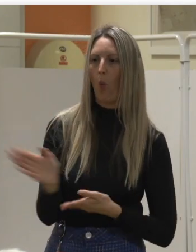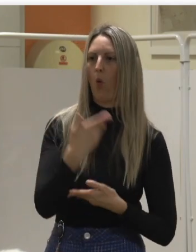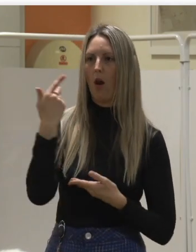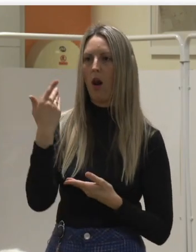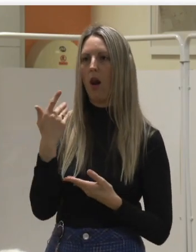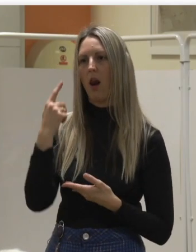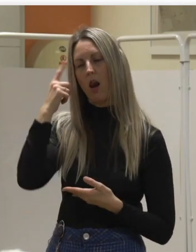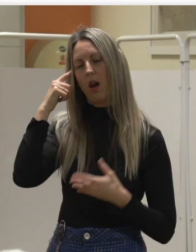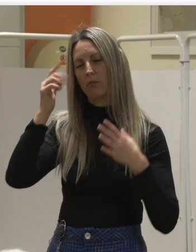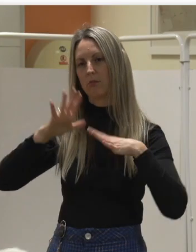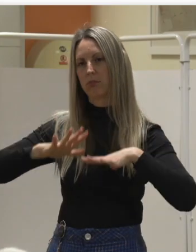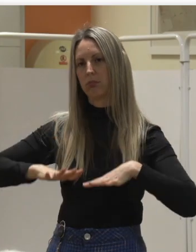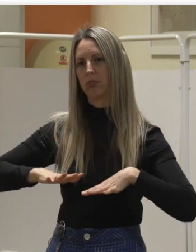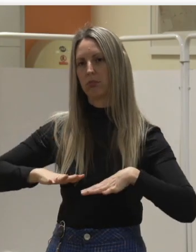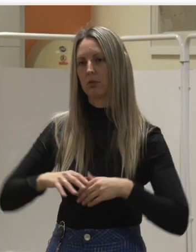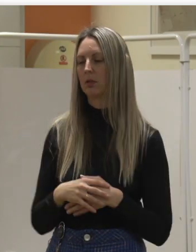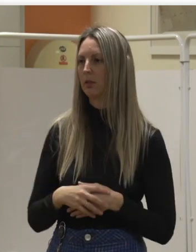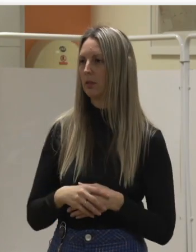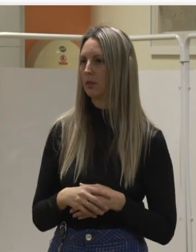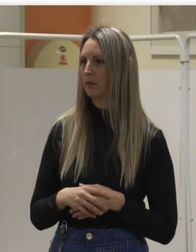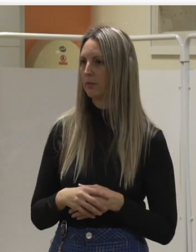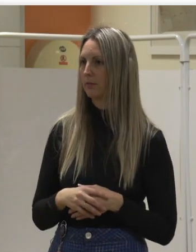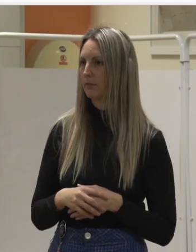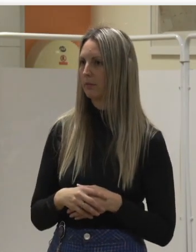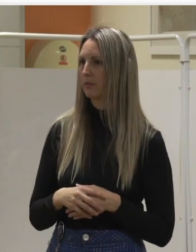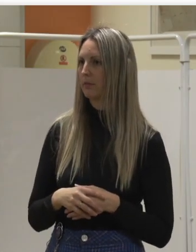be helpful in the long run.